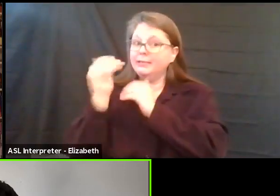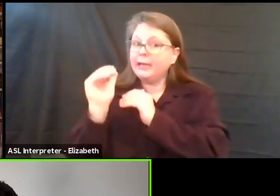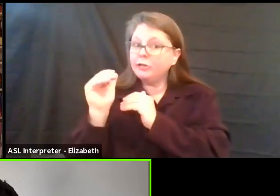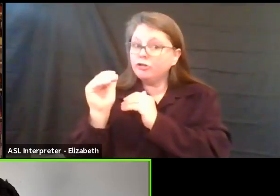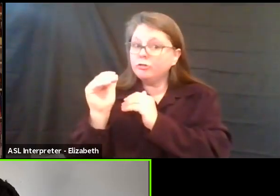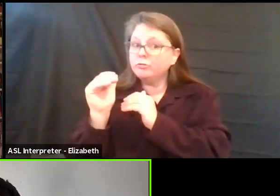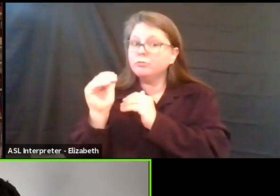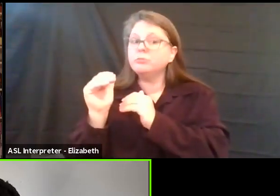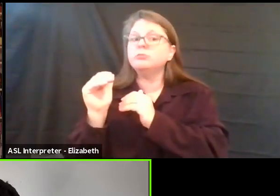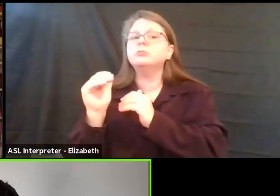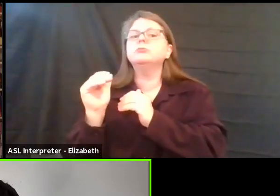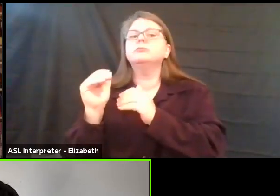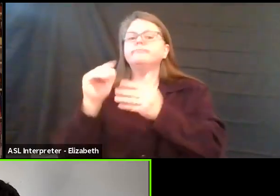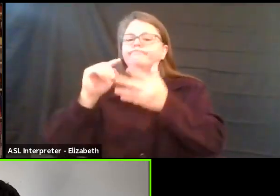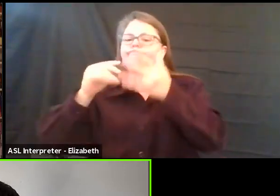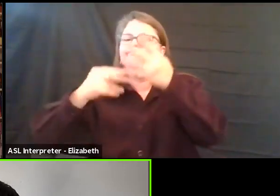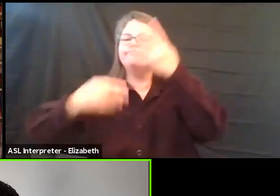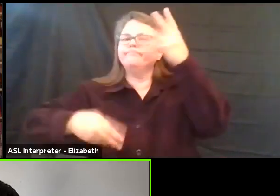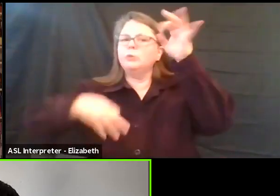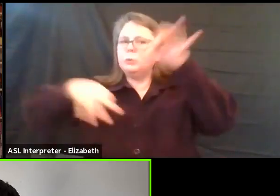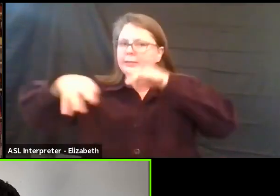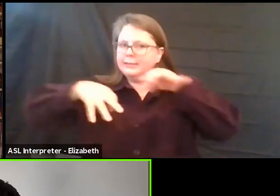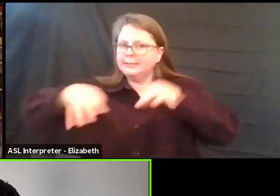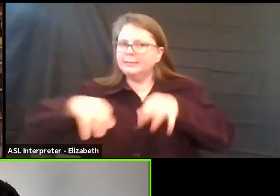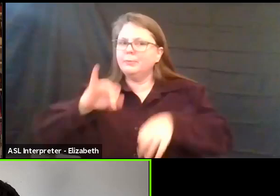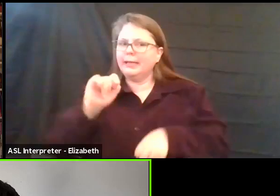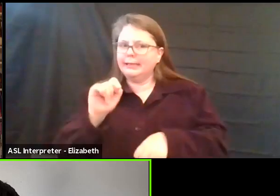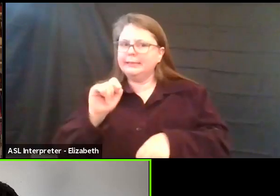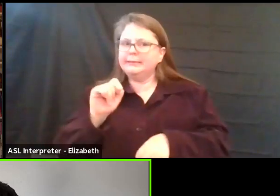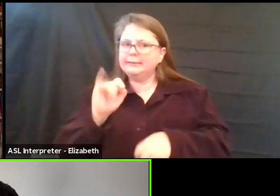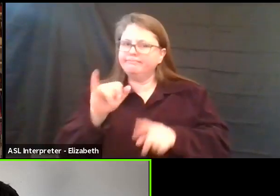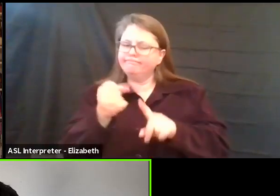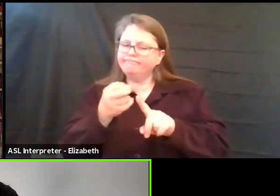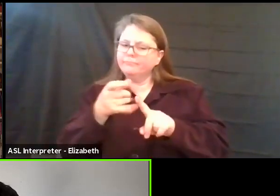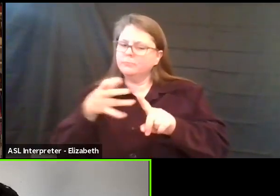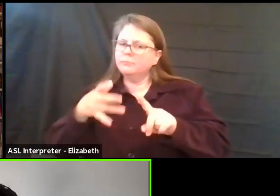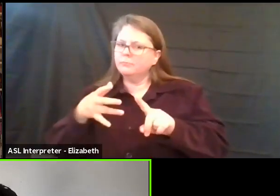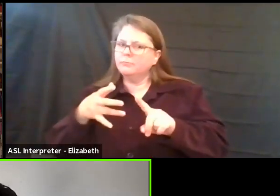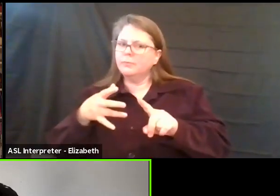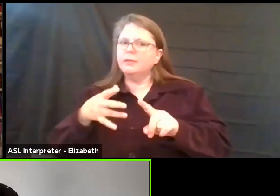questions, that document is really going to control what's covered and what's not.